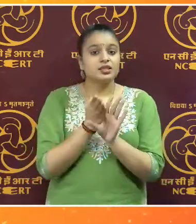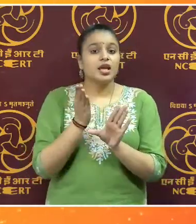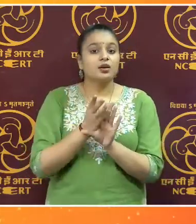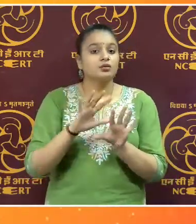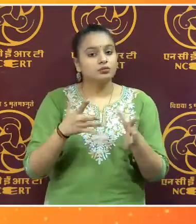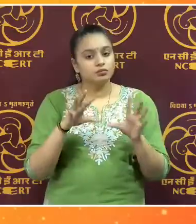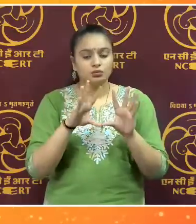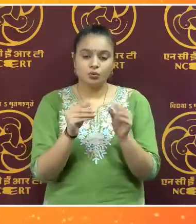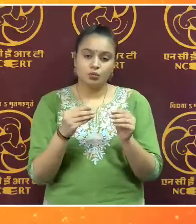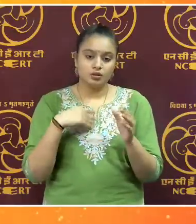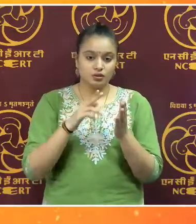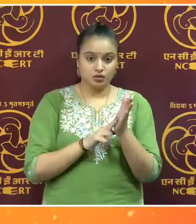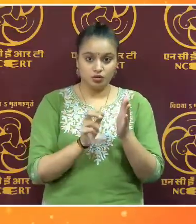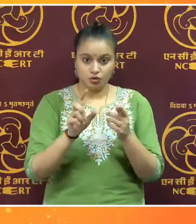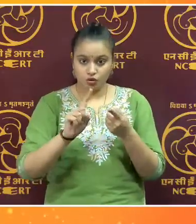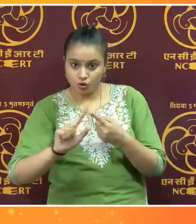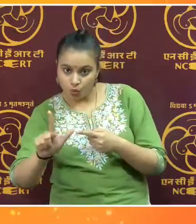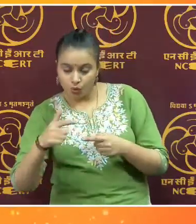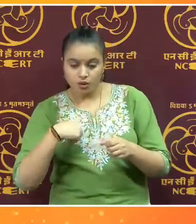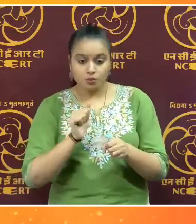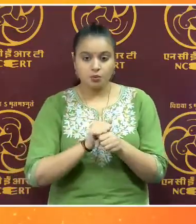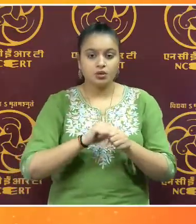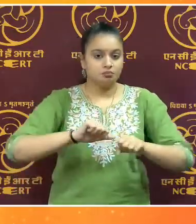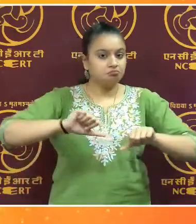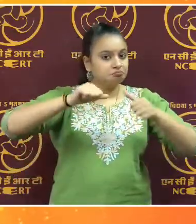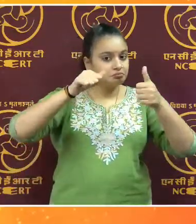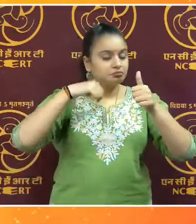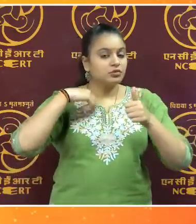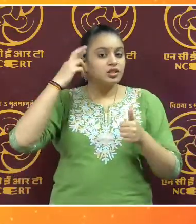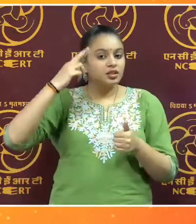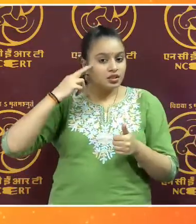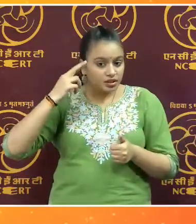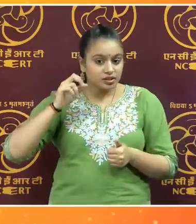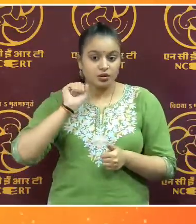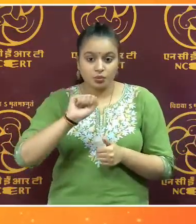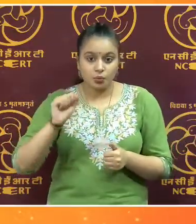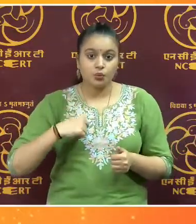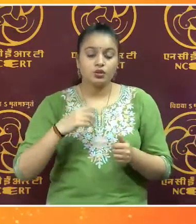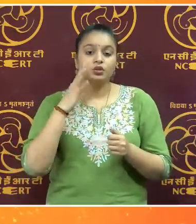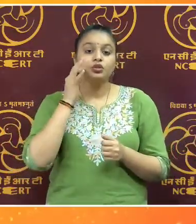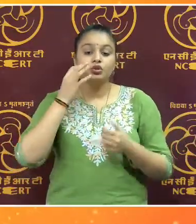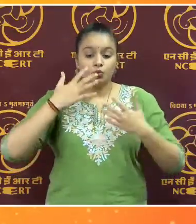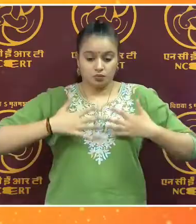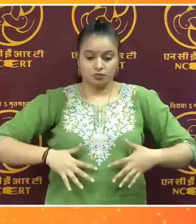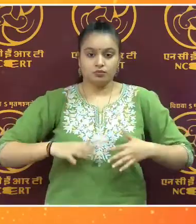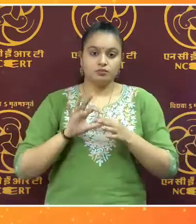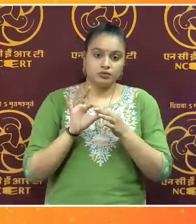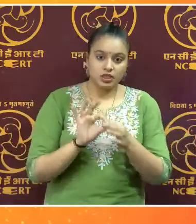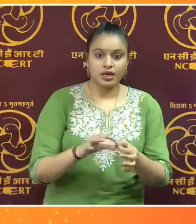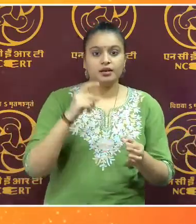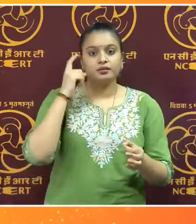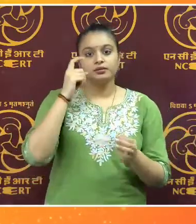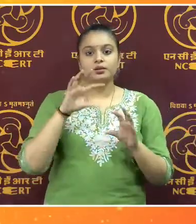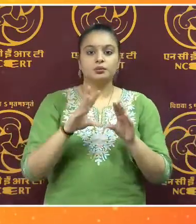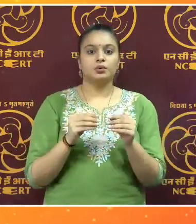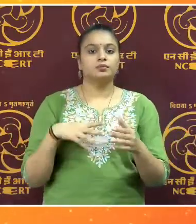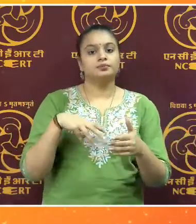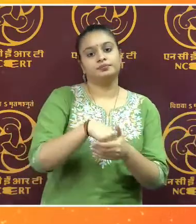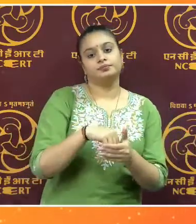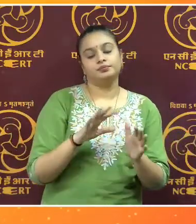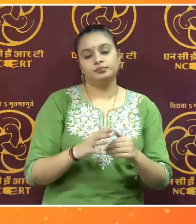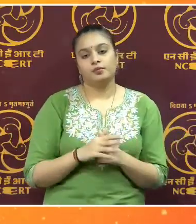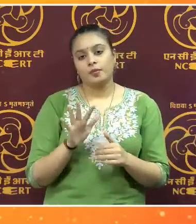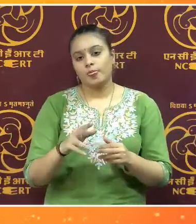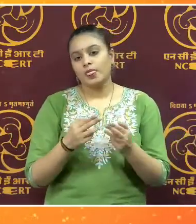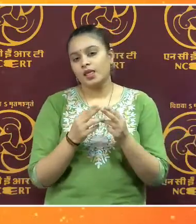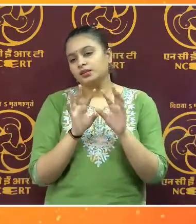their novels, their works are successful because they cater the human essence, the human thought in that manner. Correct, ma'am. It's a